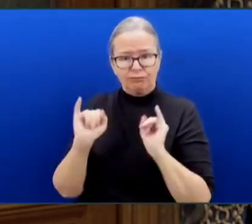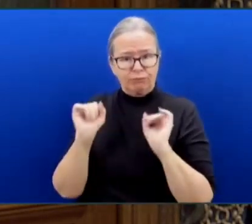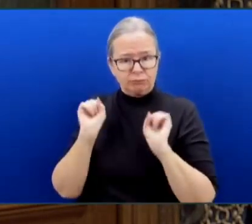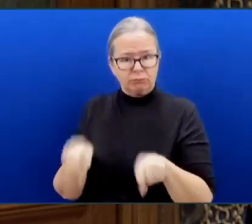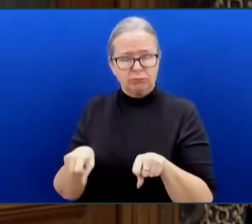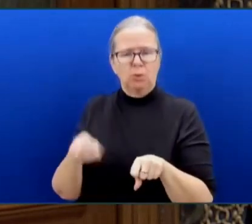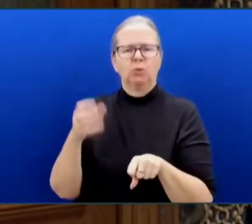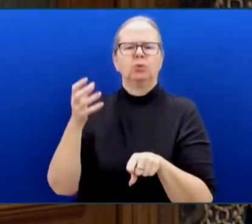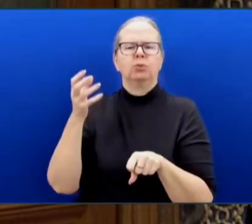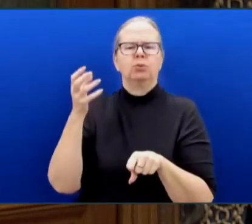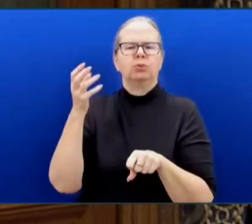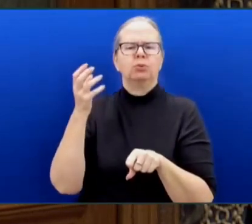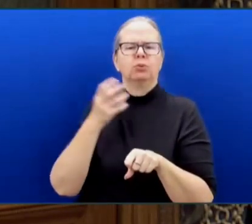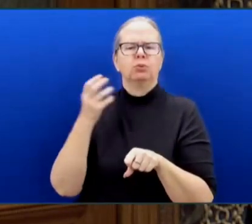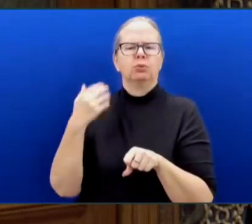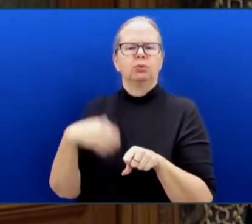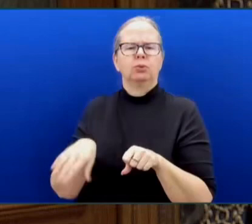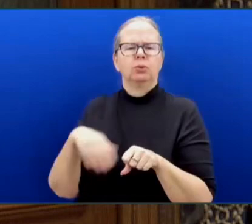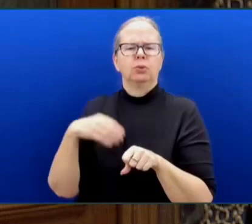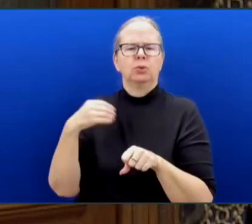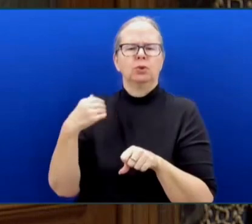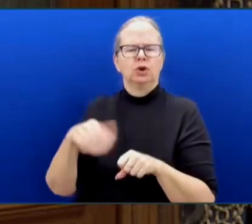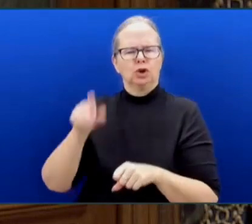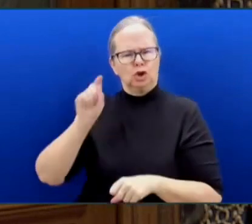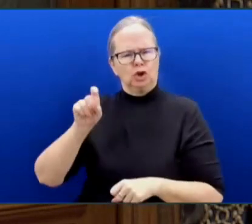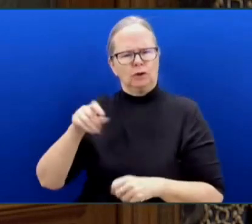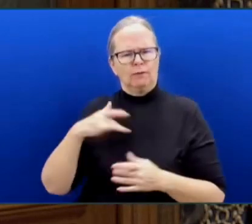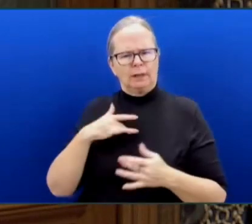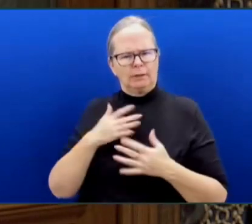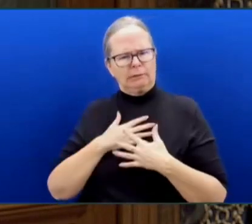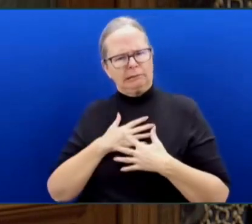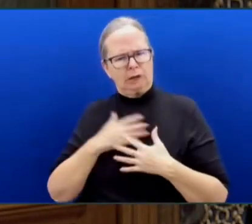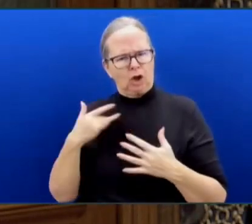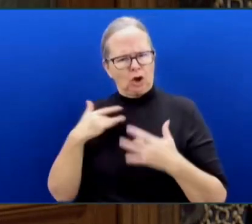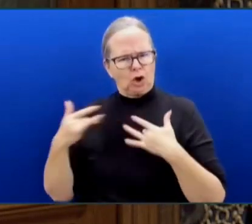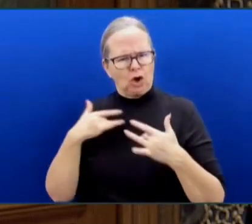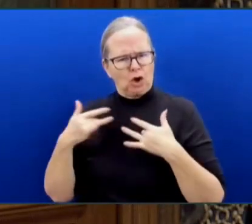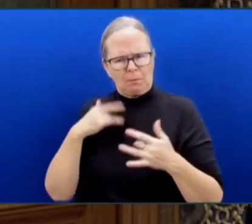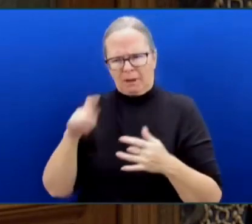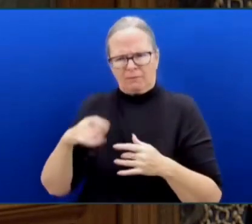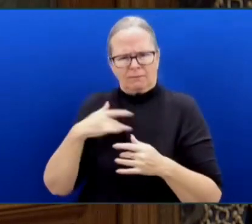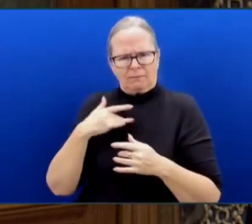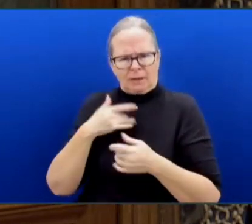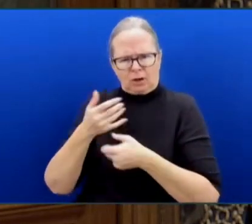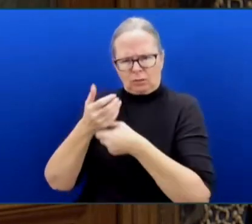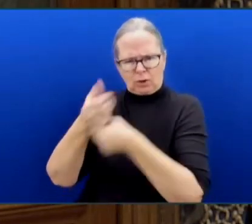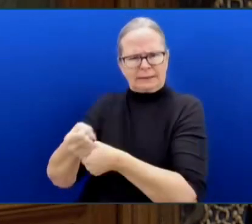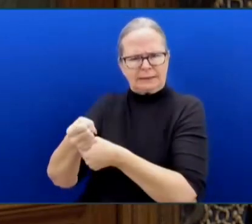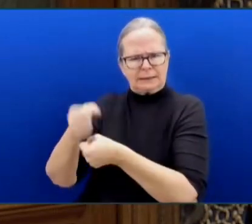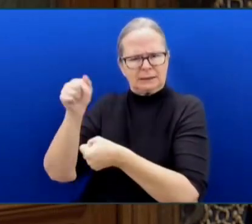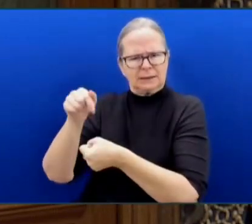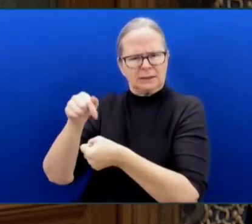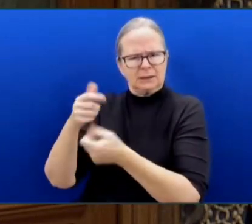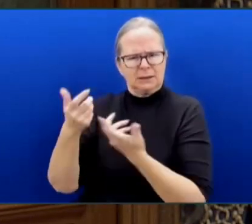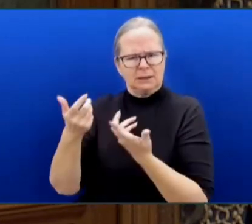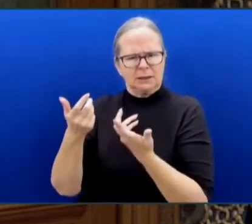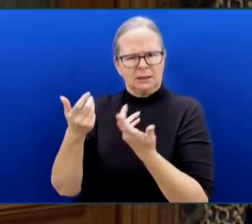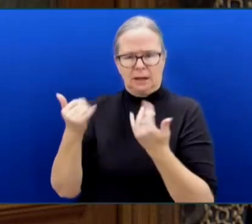needs to have trust in the system, and the Minister and the senior staff continue to fail us. Mr. Speaker, we spend